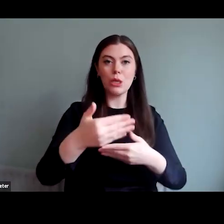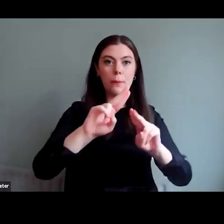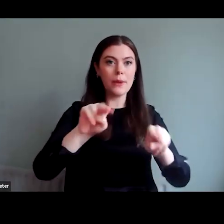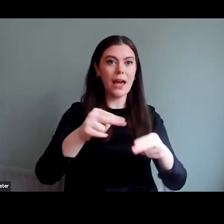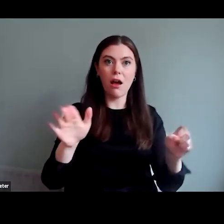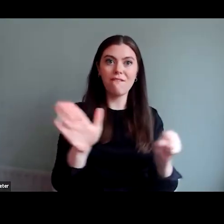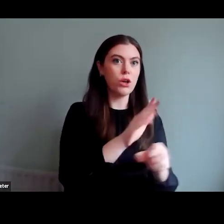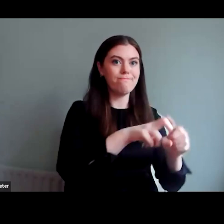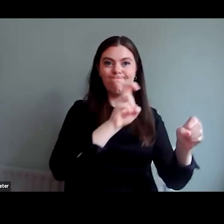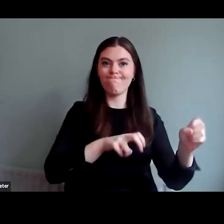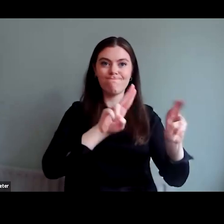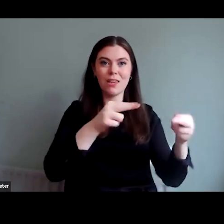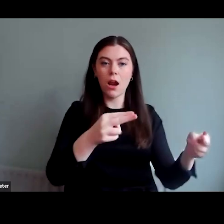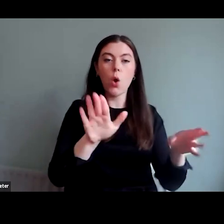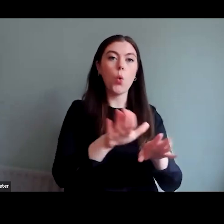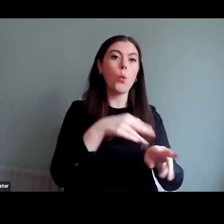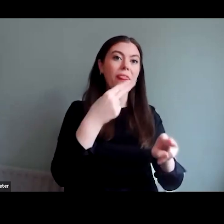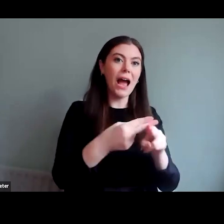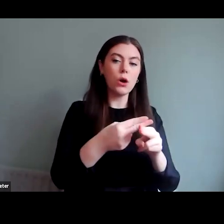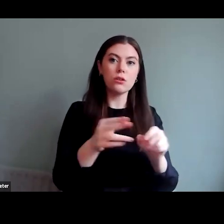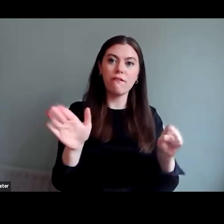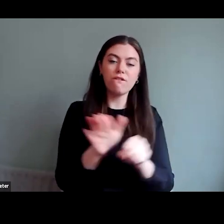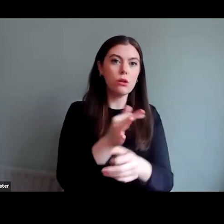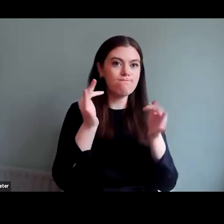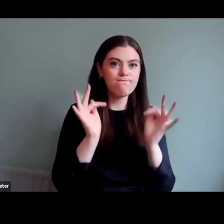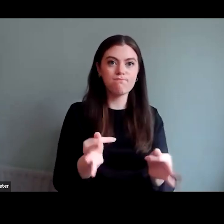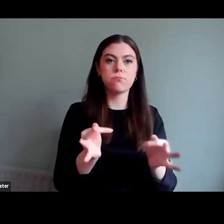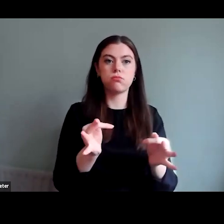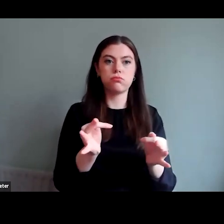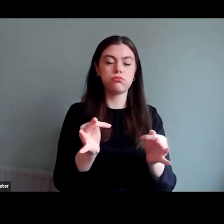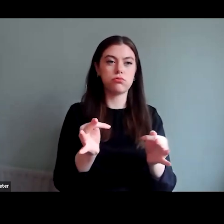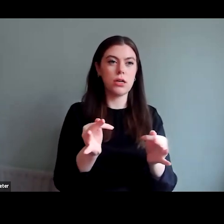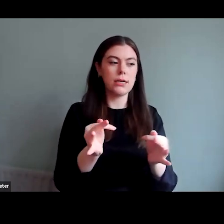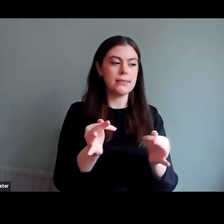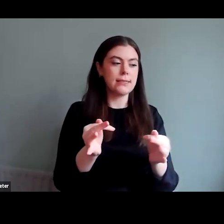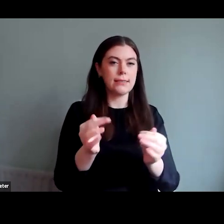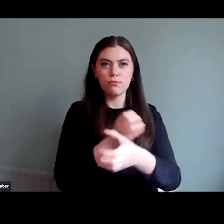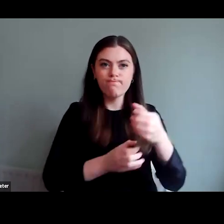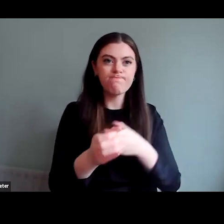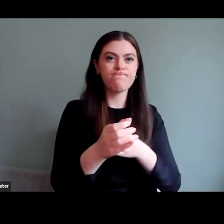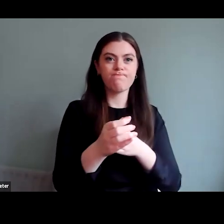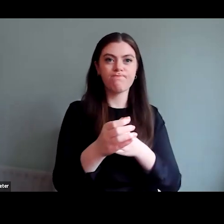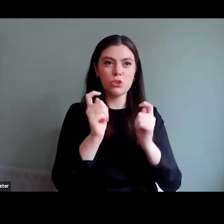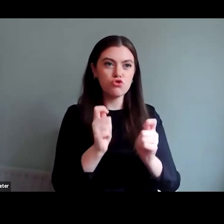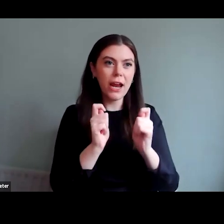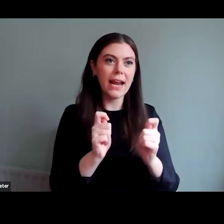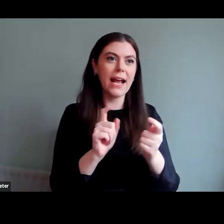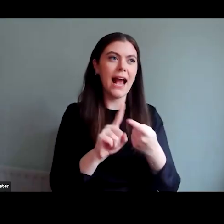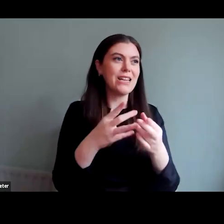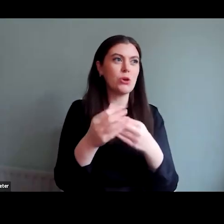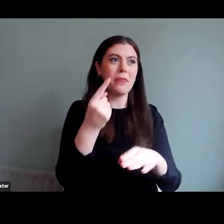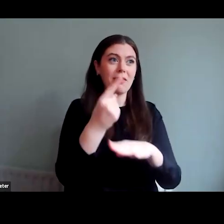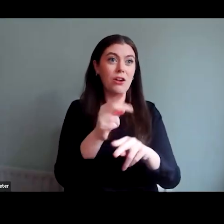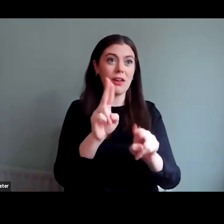from that without concrete alternatives and training and things put in place to support external audit processes and